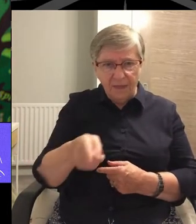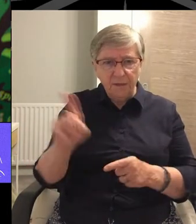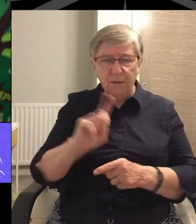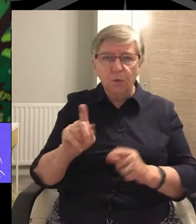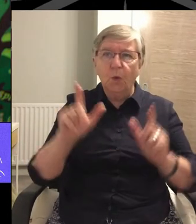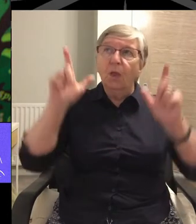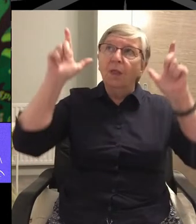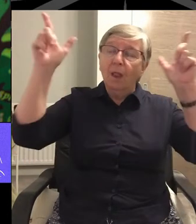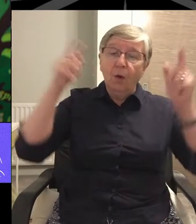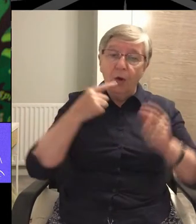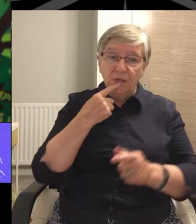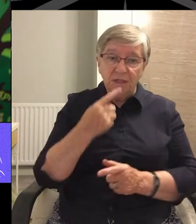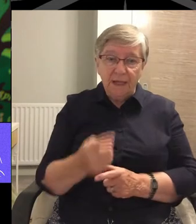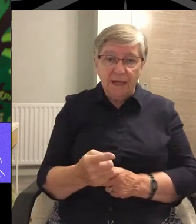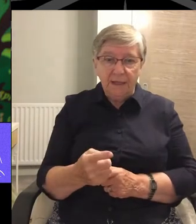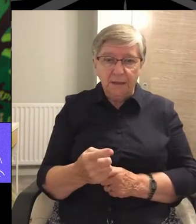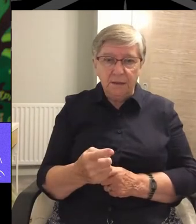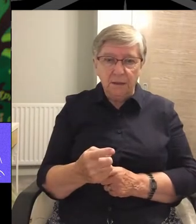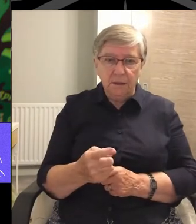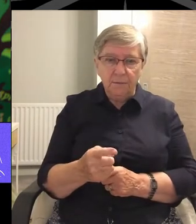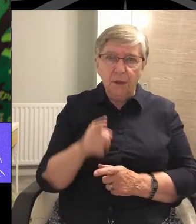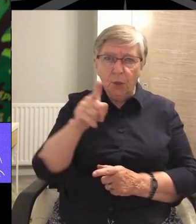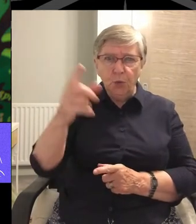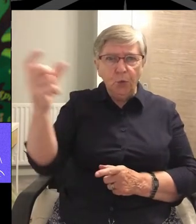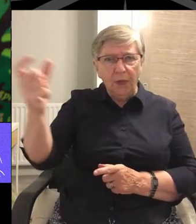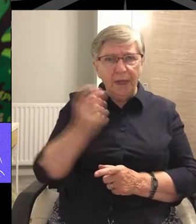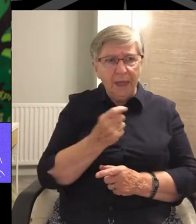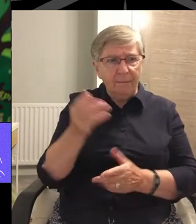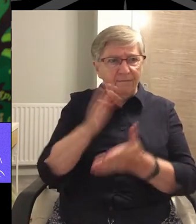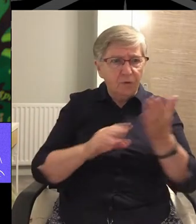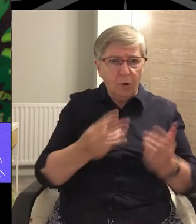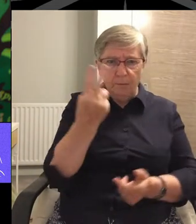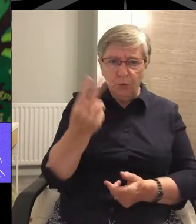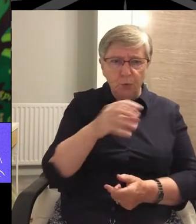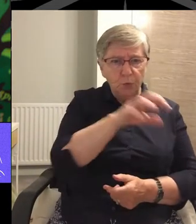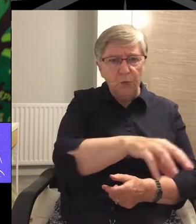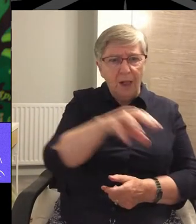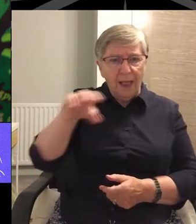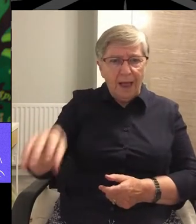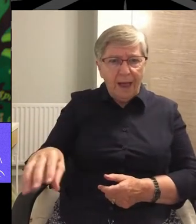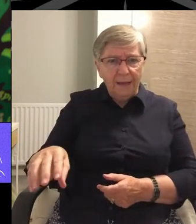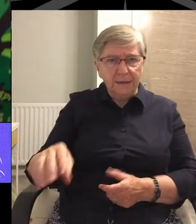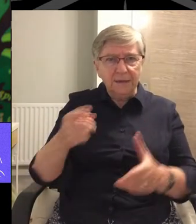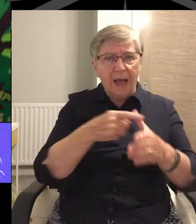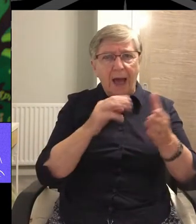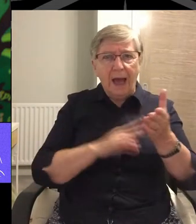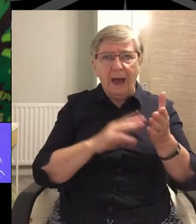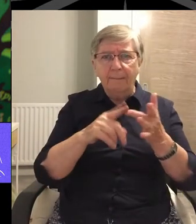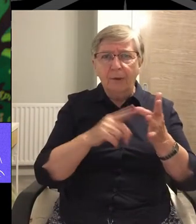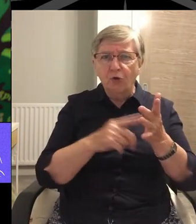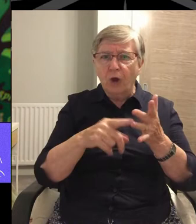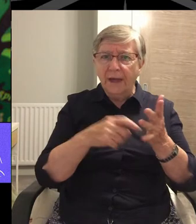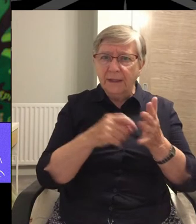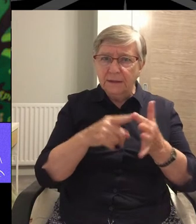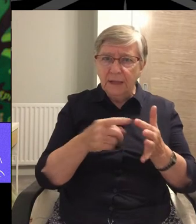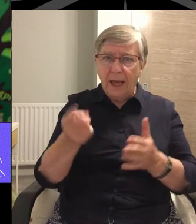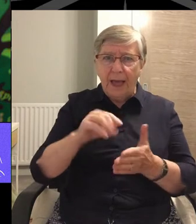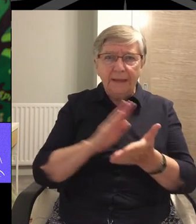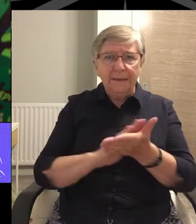to Jerusalem. Your ancestry and birth were in the land of the Canaanites. Your father was an Amorite and your mother a